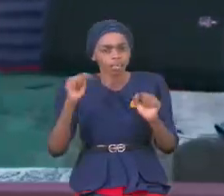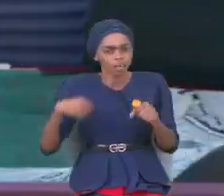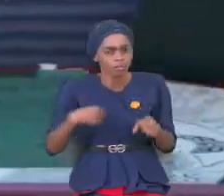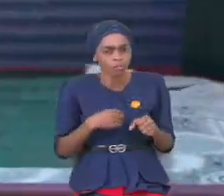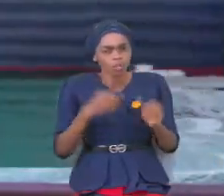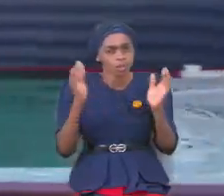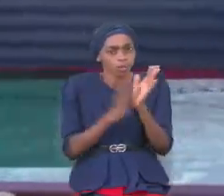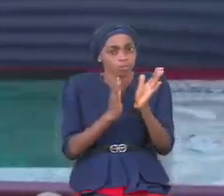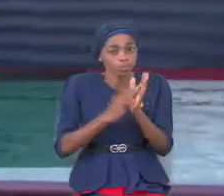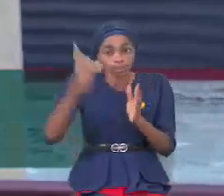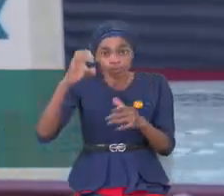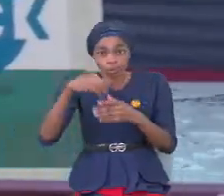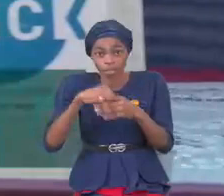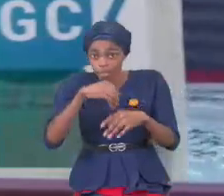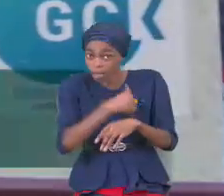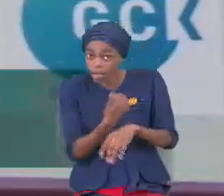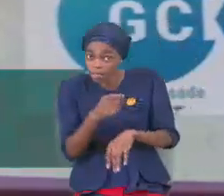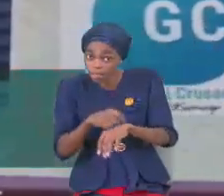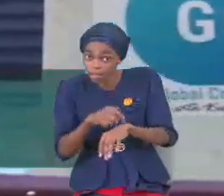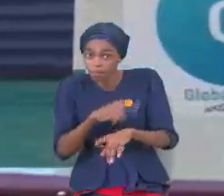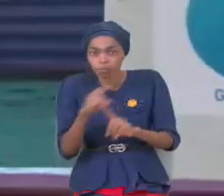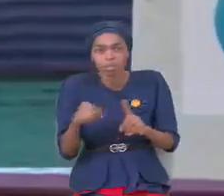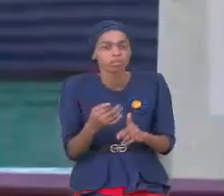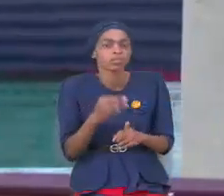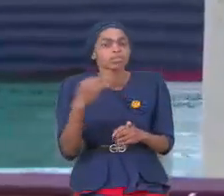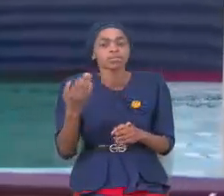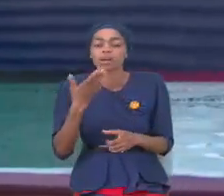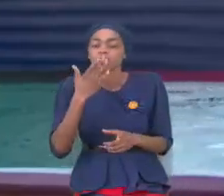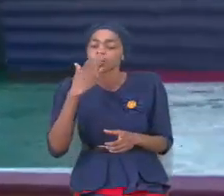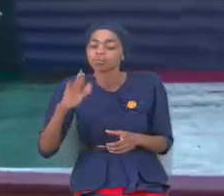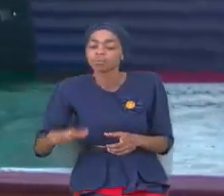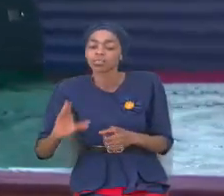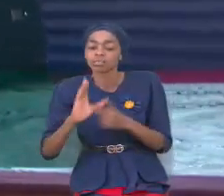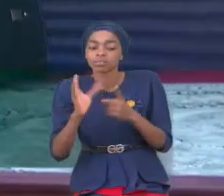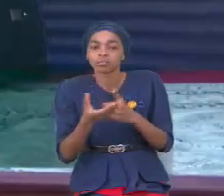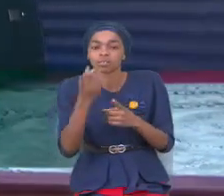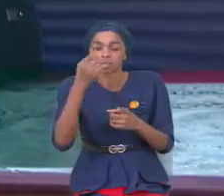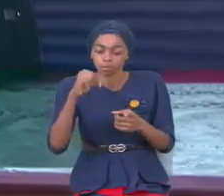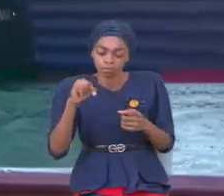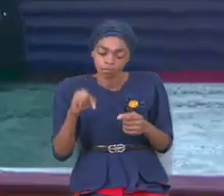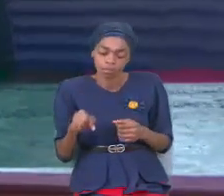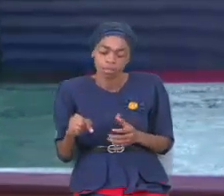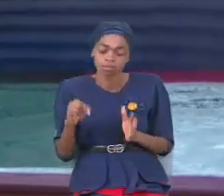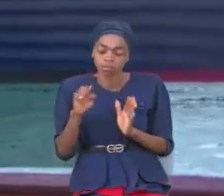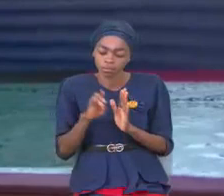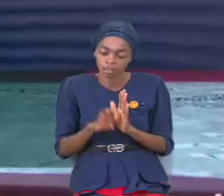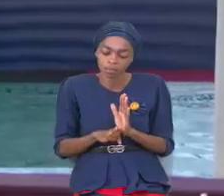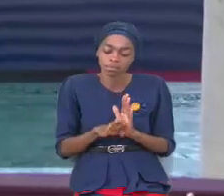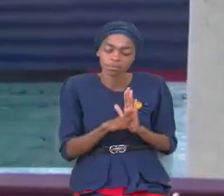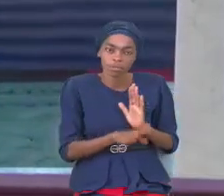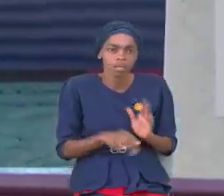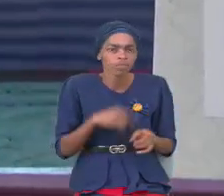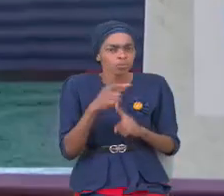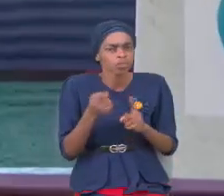time when everything good is reversed and we're going down and down and down? Yes, even when we reach the